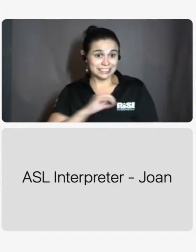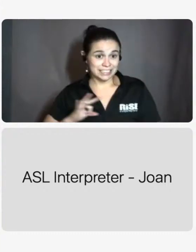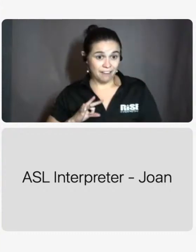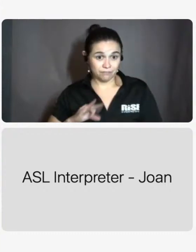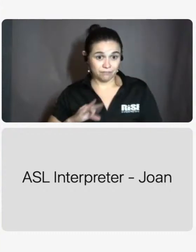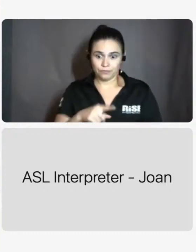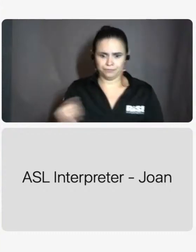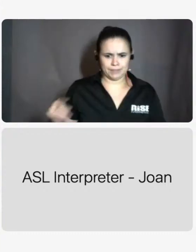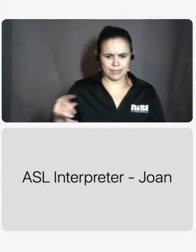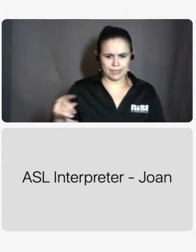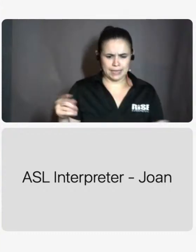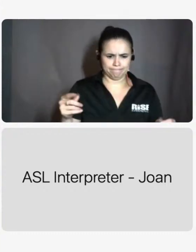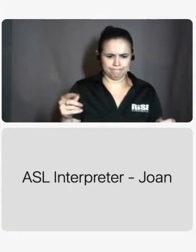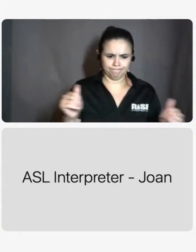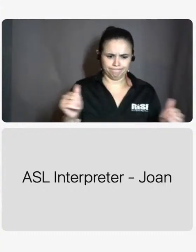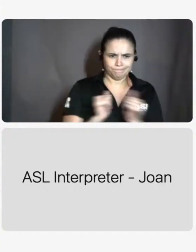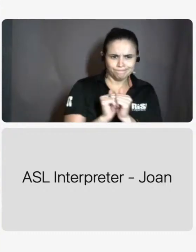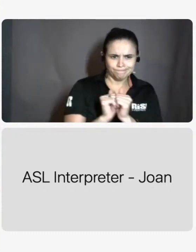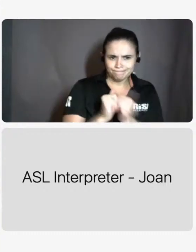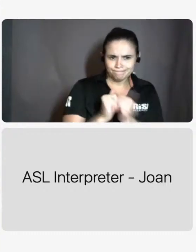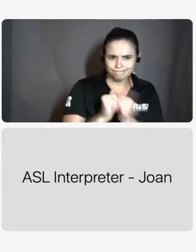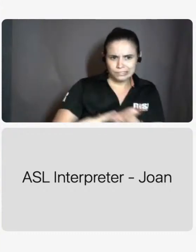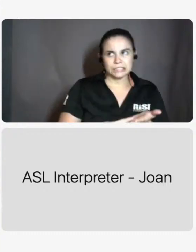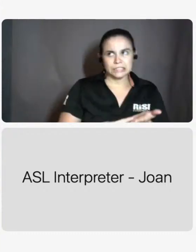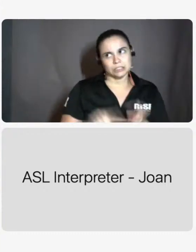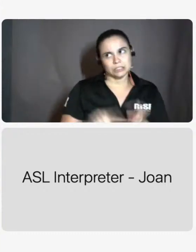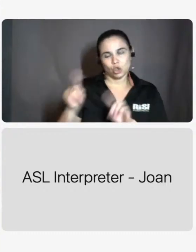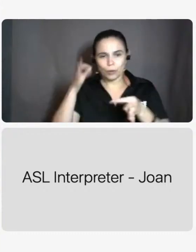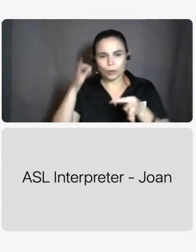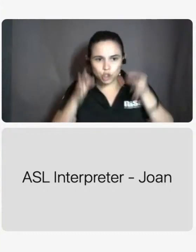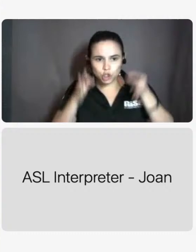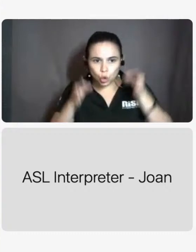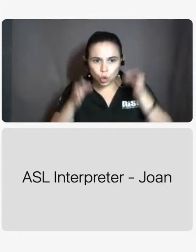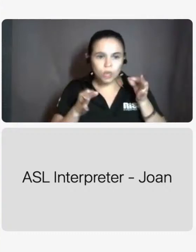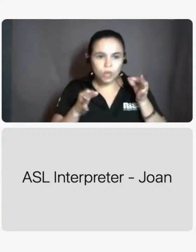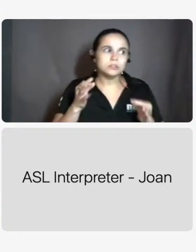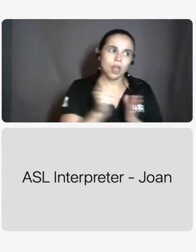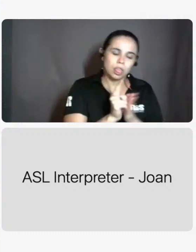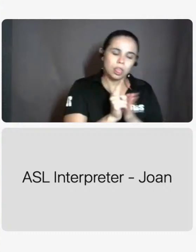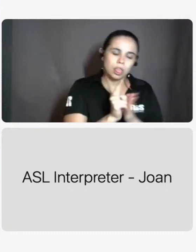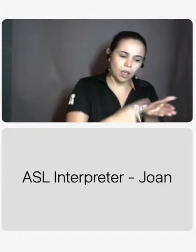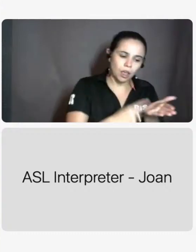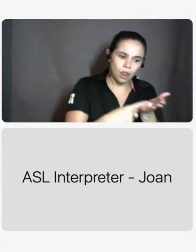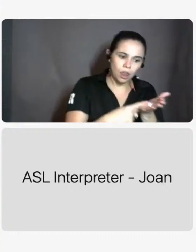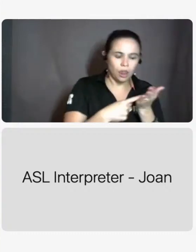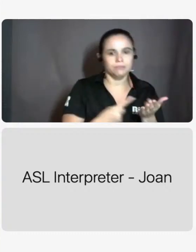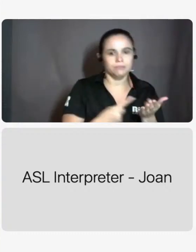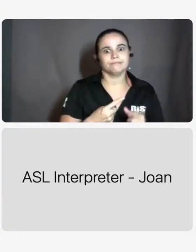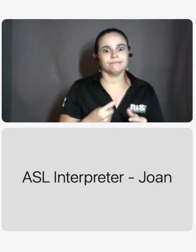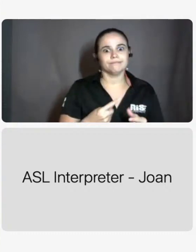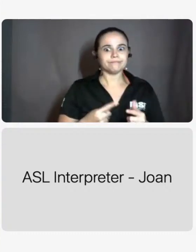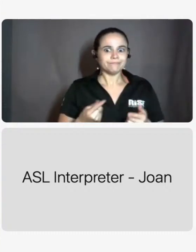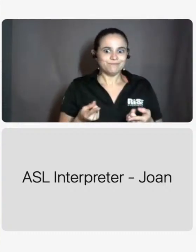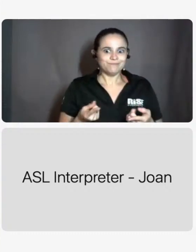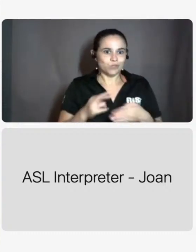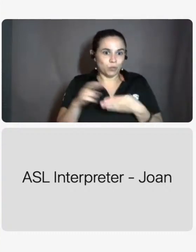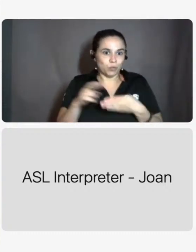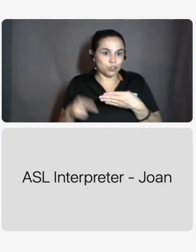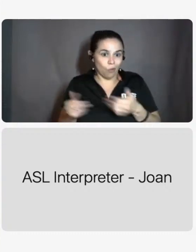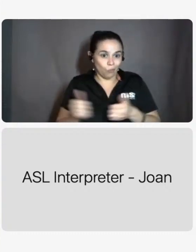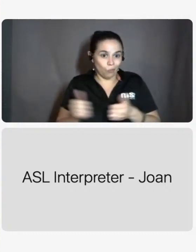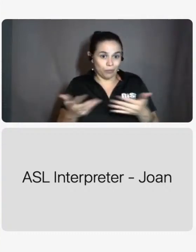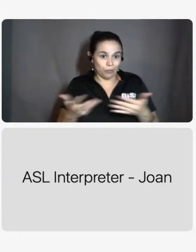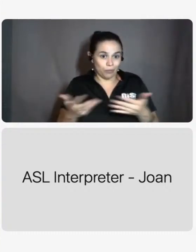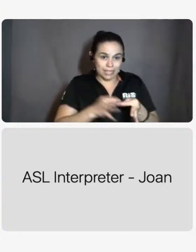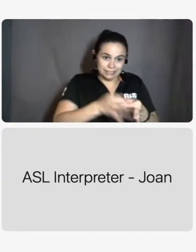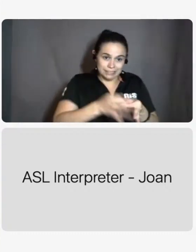court and litigating a CEQA case and coming out with delays and expenses for the developer and